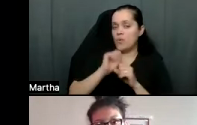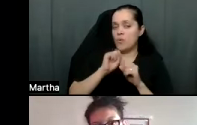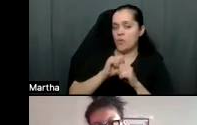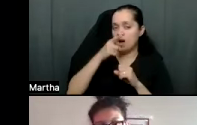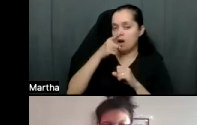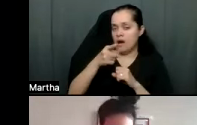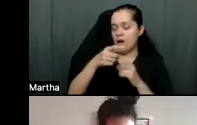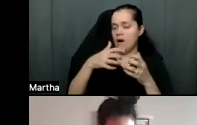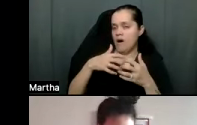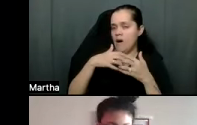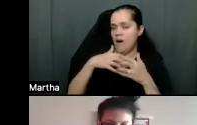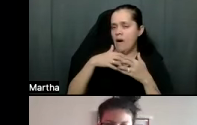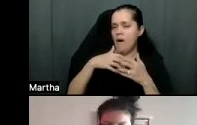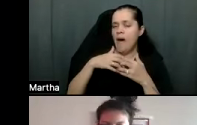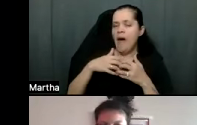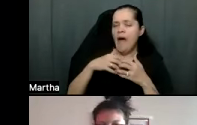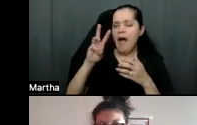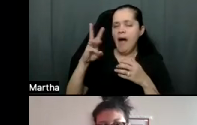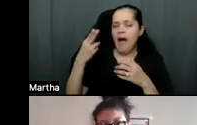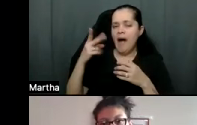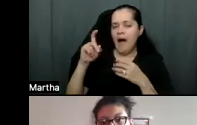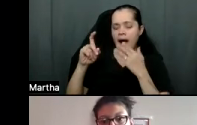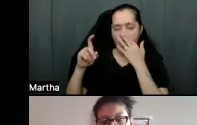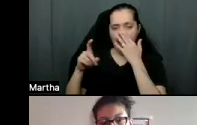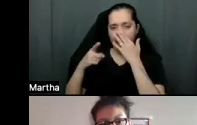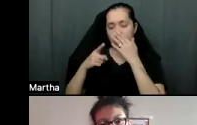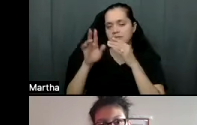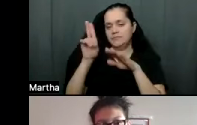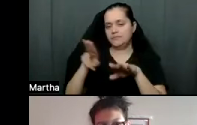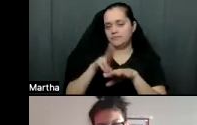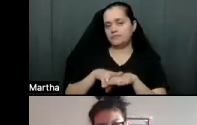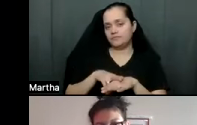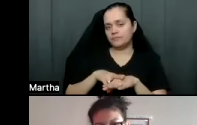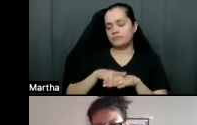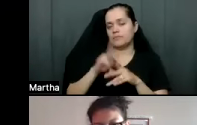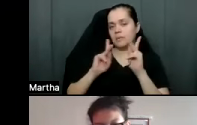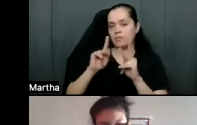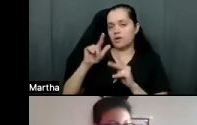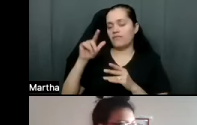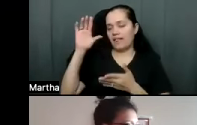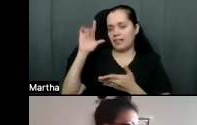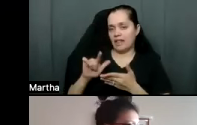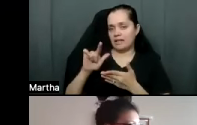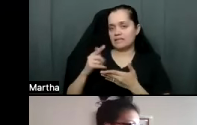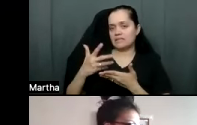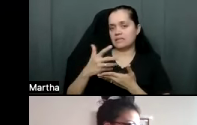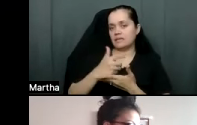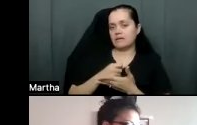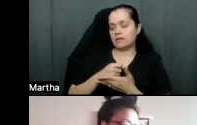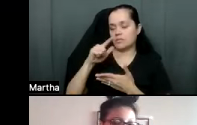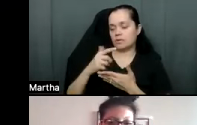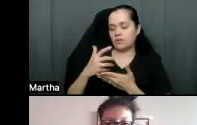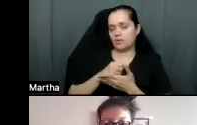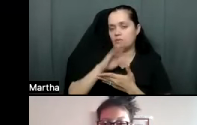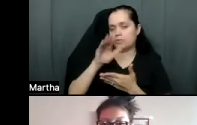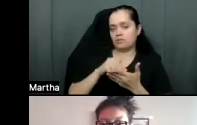those factories or warehouses? Well, commonly it is people of less income, either low income or